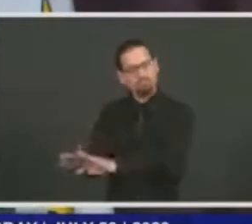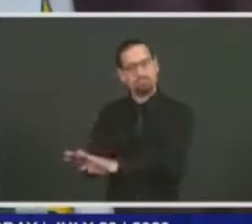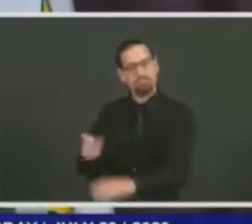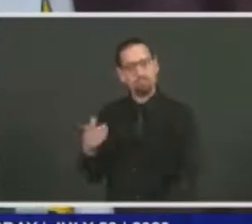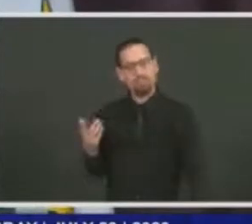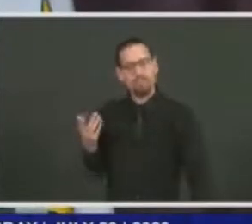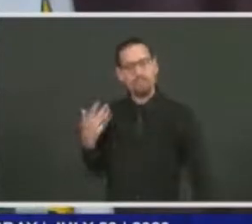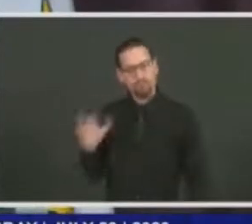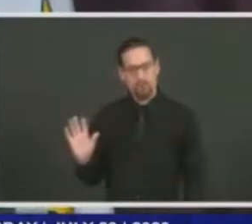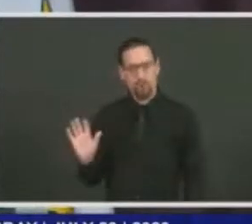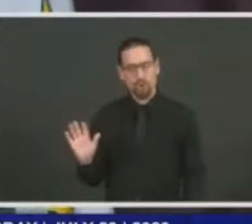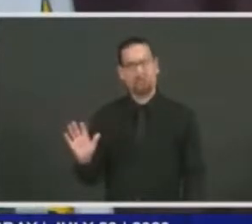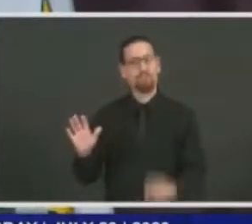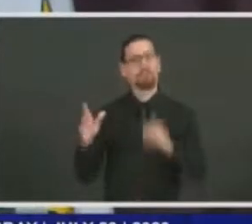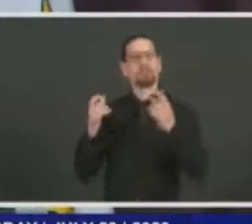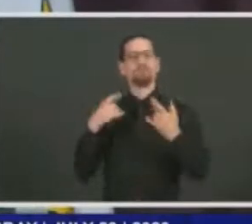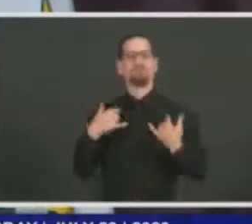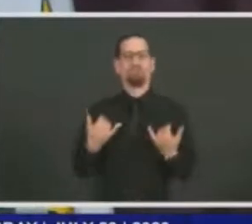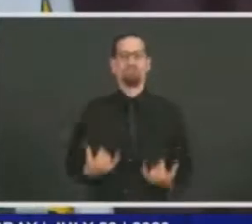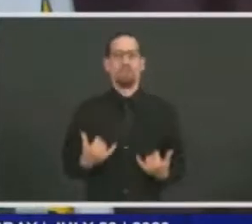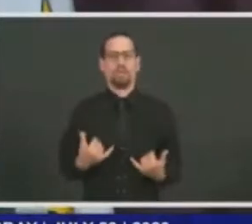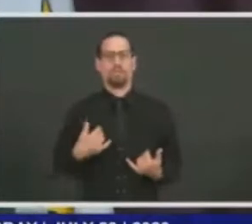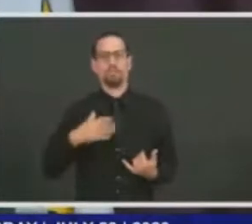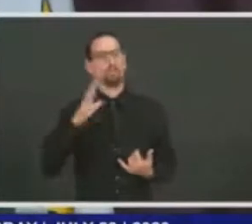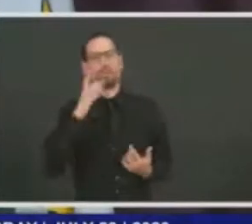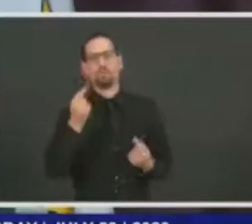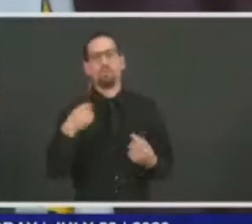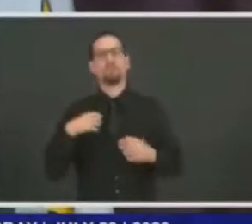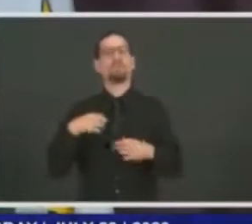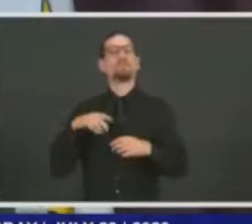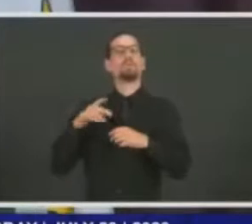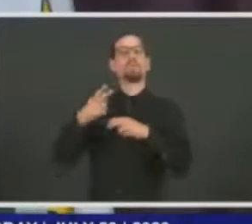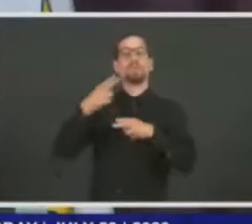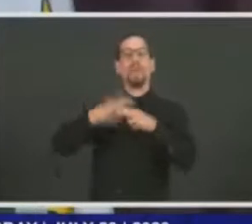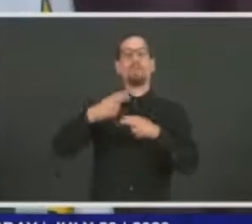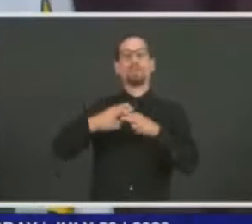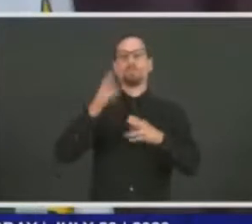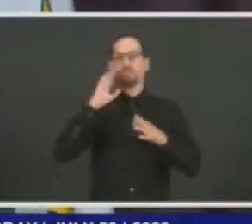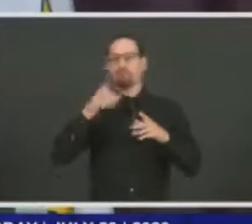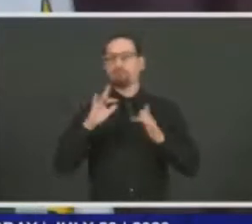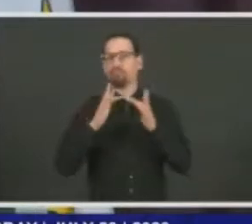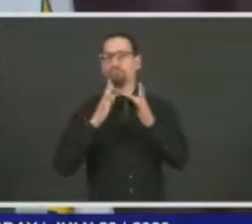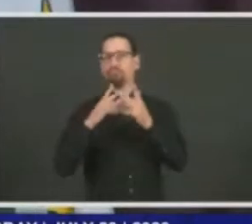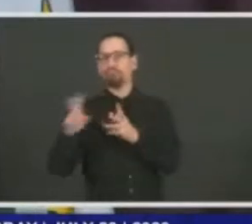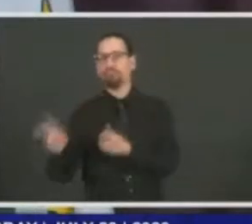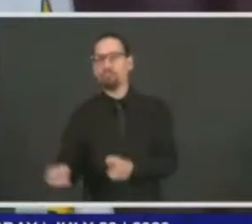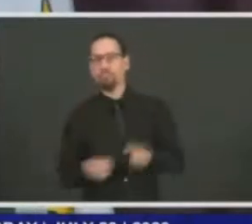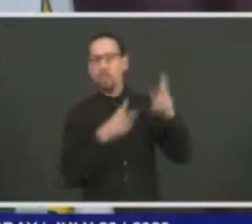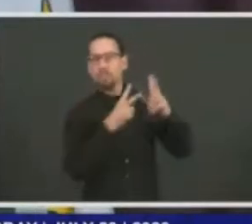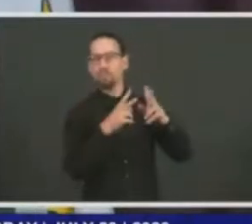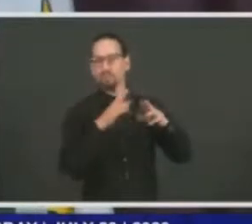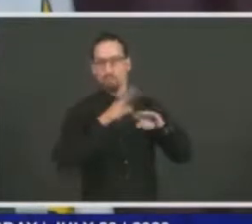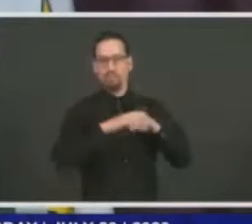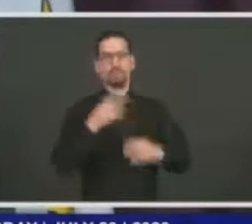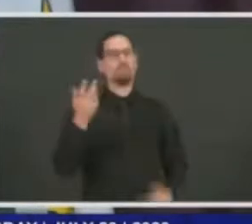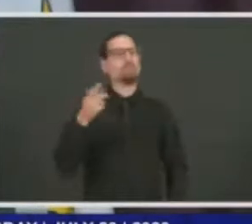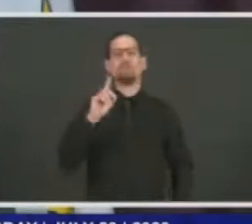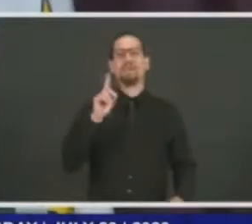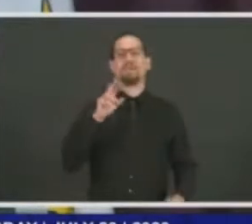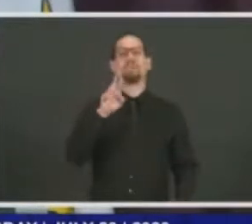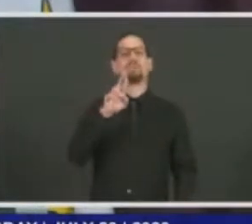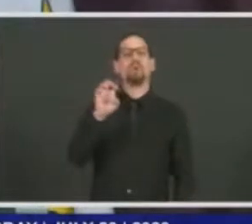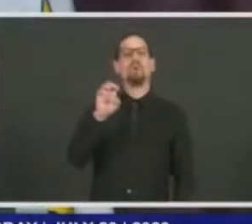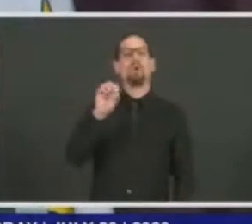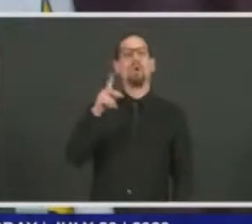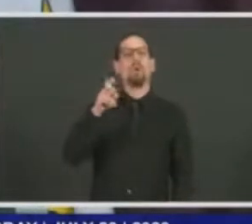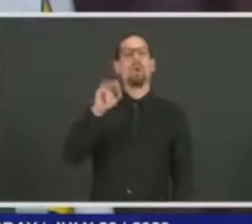Starting today, we'll be publishing a list of these businesses at reopeningri.com. So if you're a member of the public